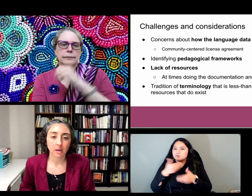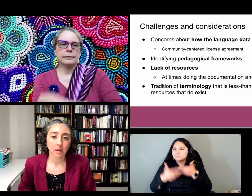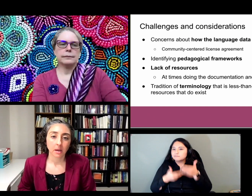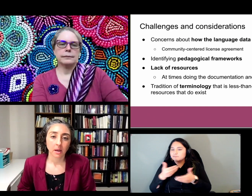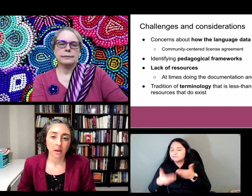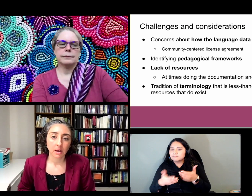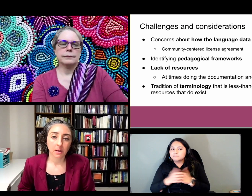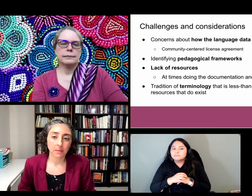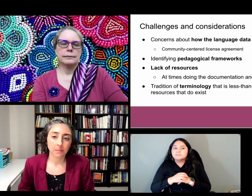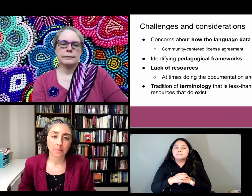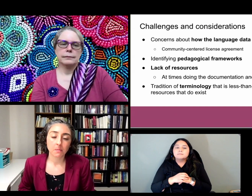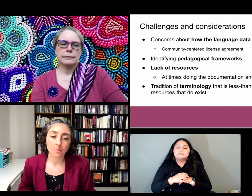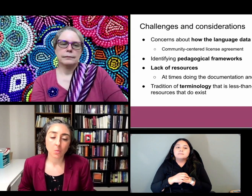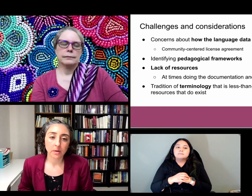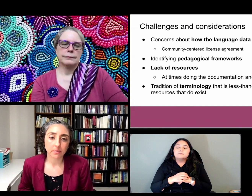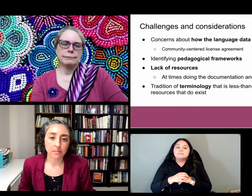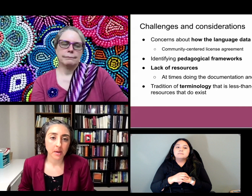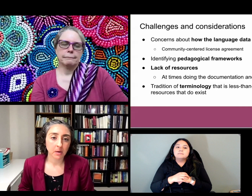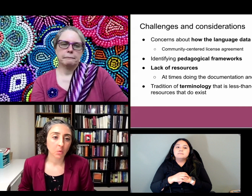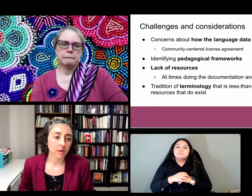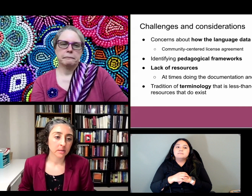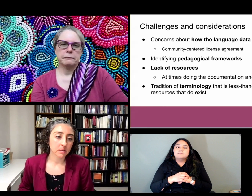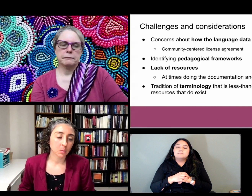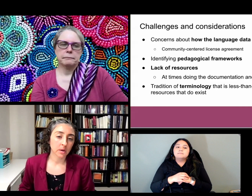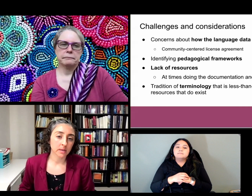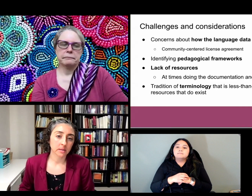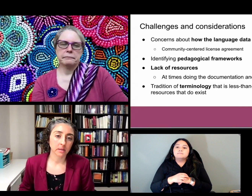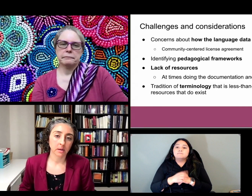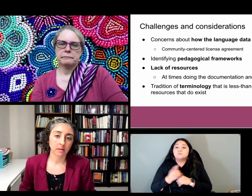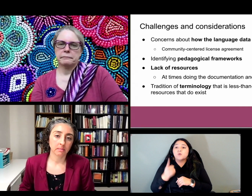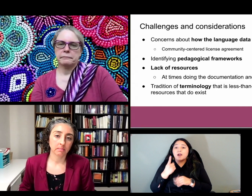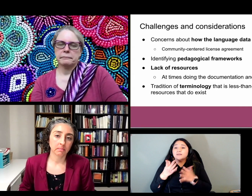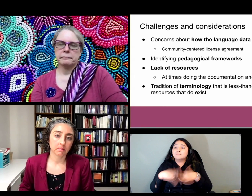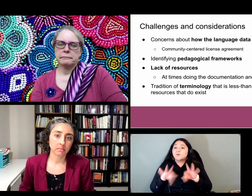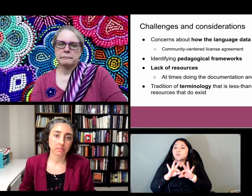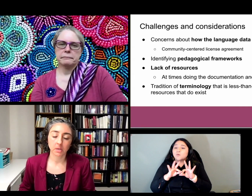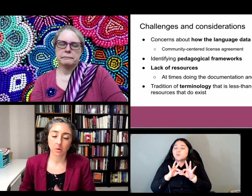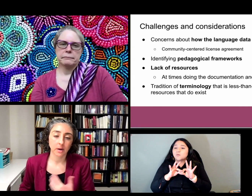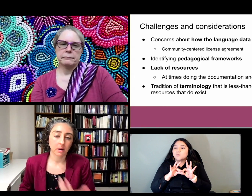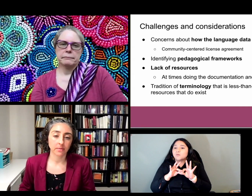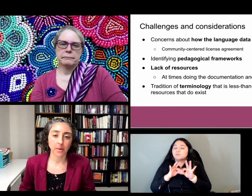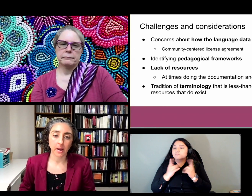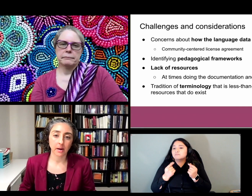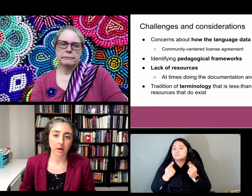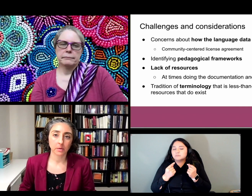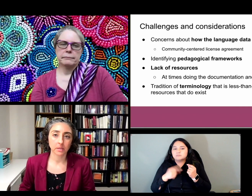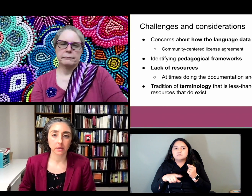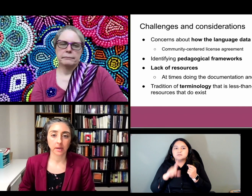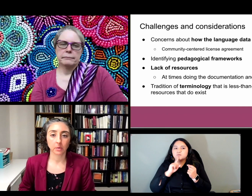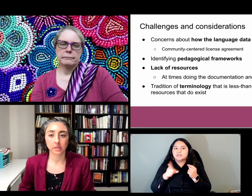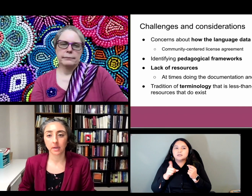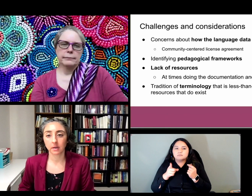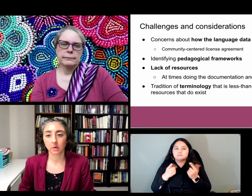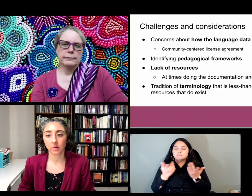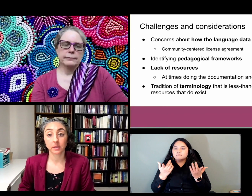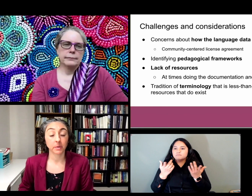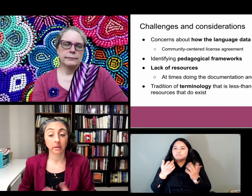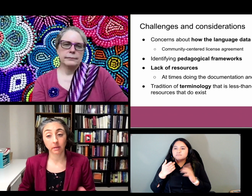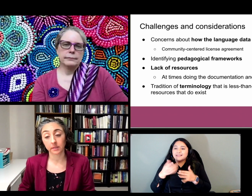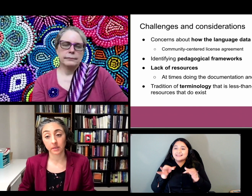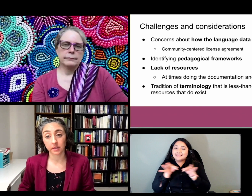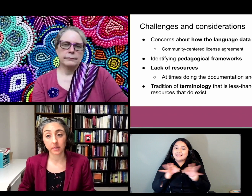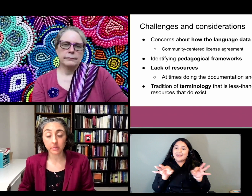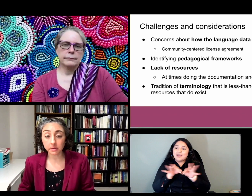process. One of the main ones was, right off the bat, how is the language data going